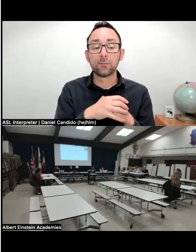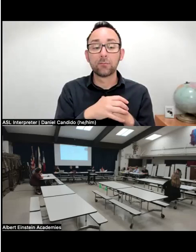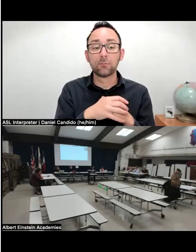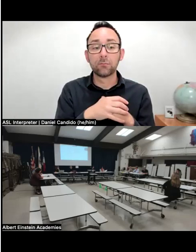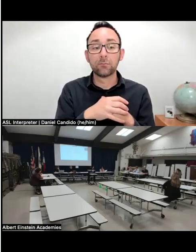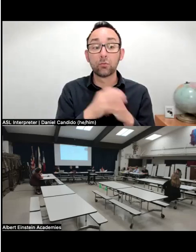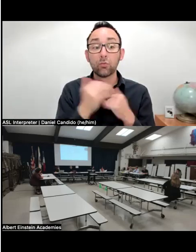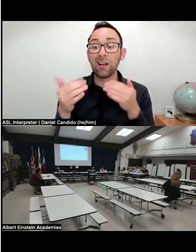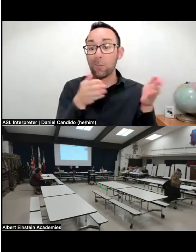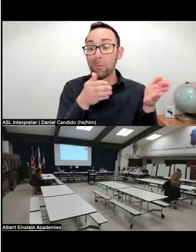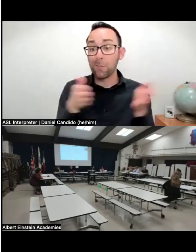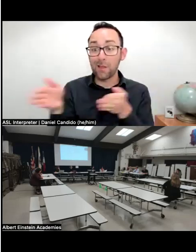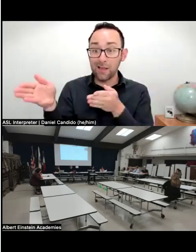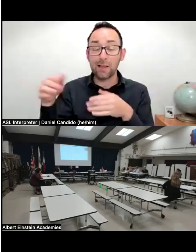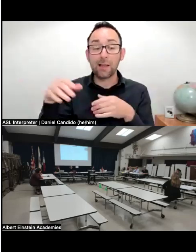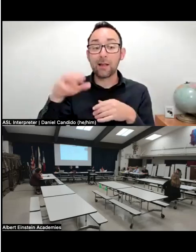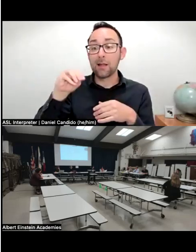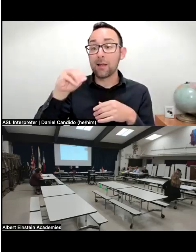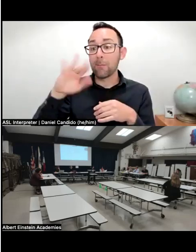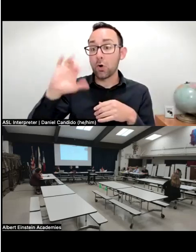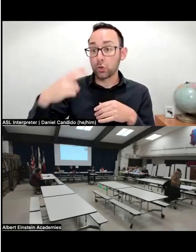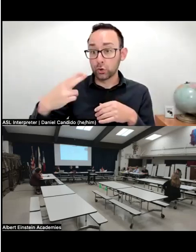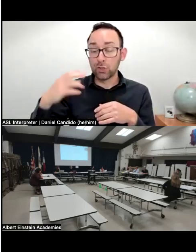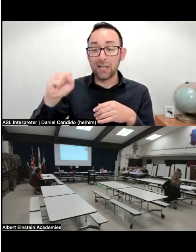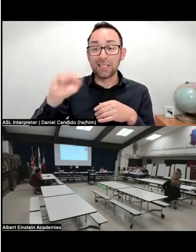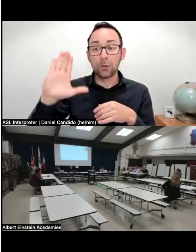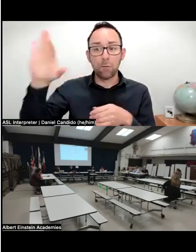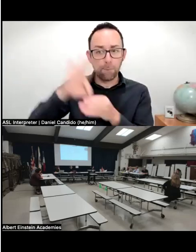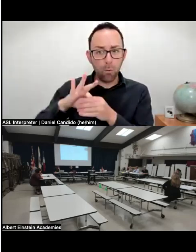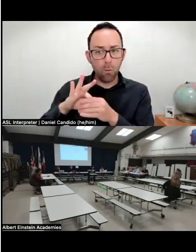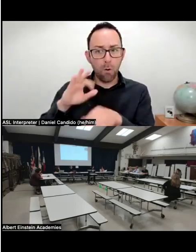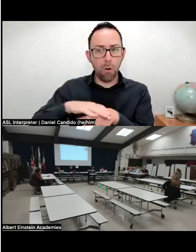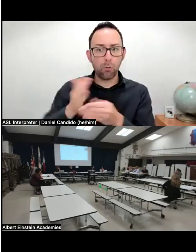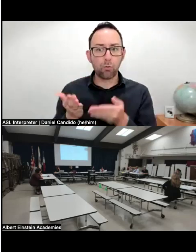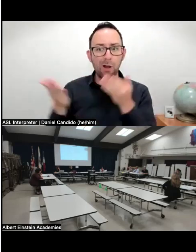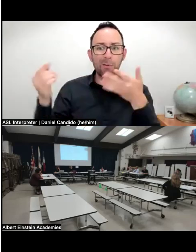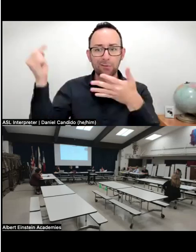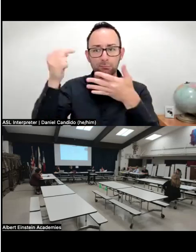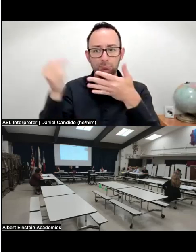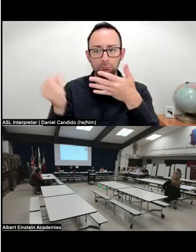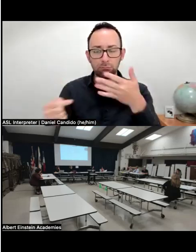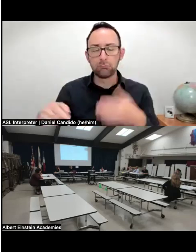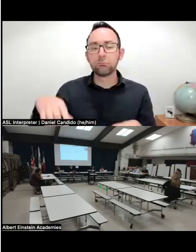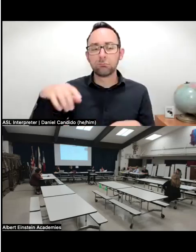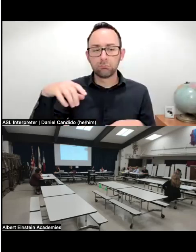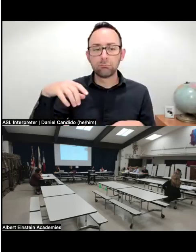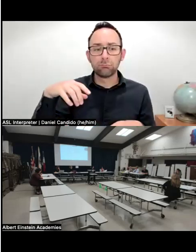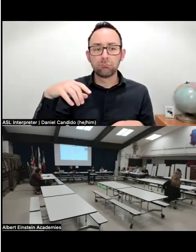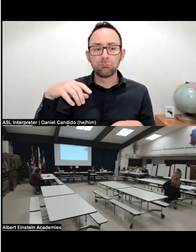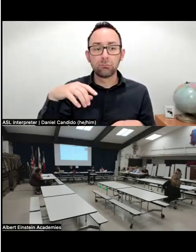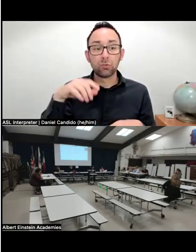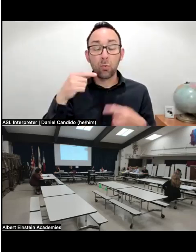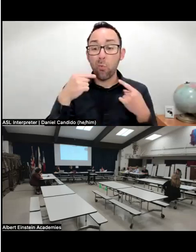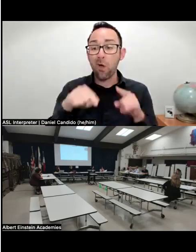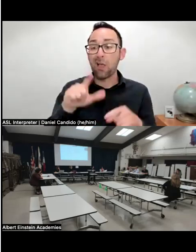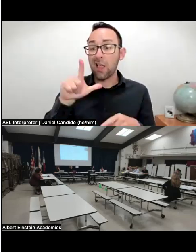that by March, there would be an SSC vote of LCAP recommendations, so that while the LCAP was being written, or